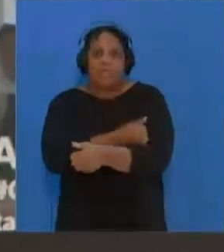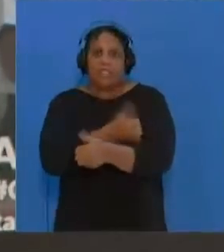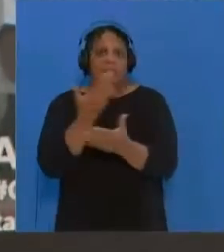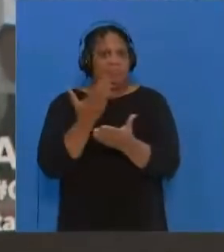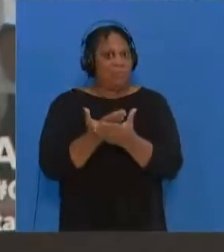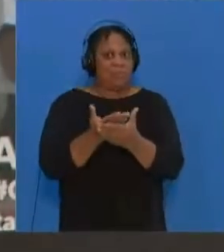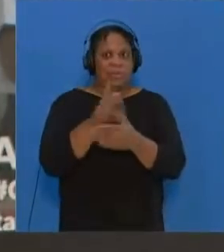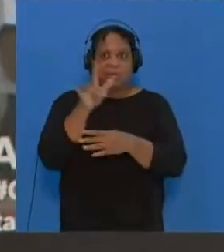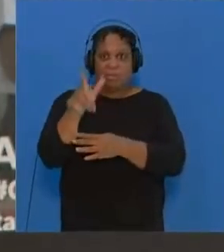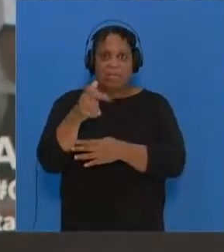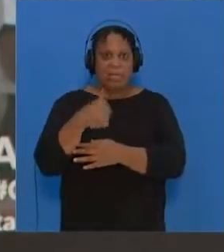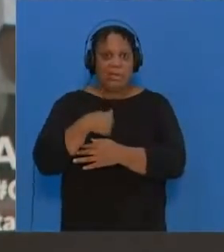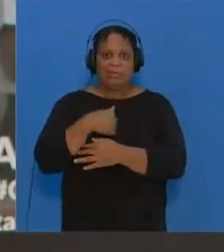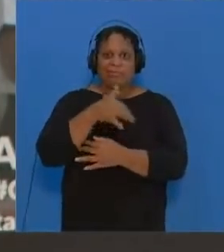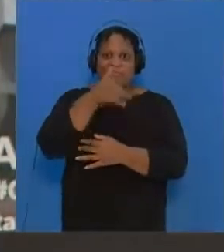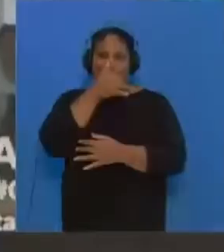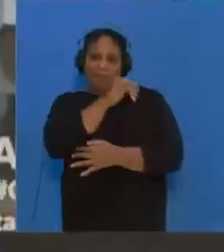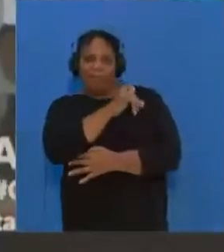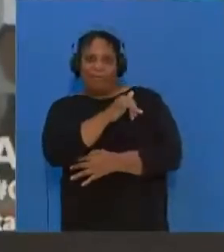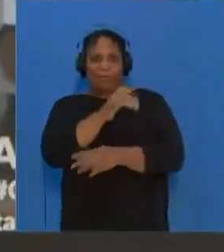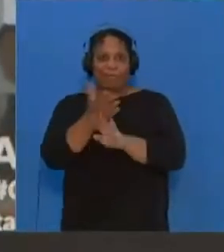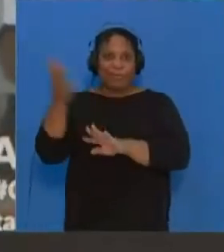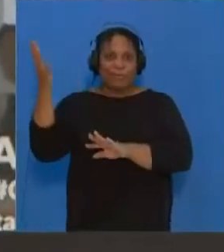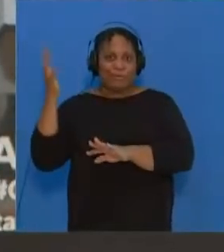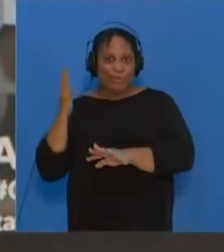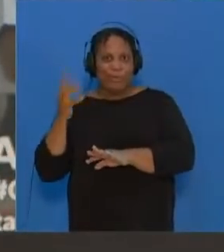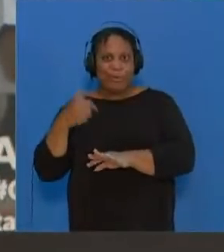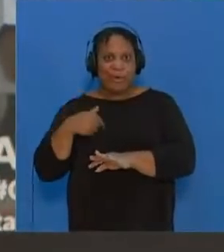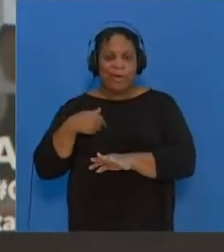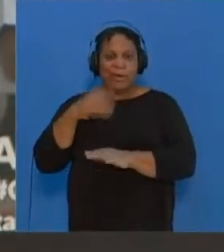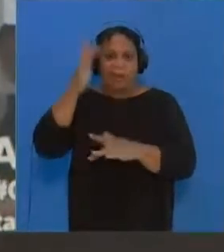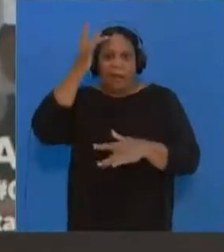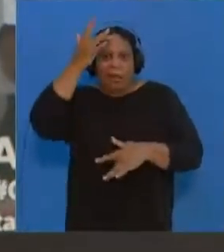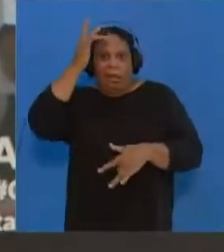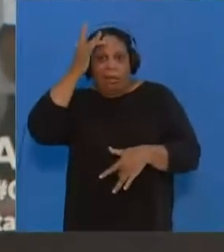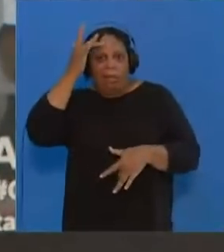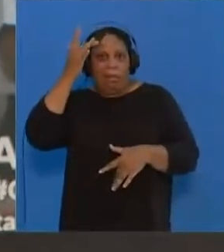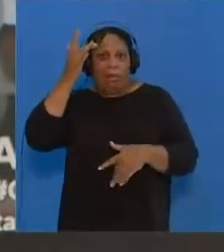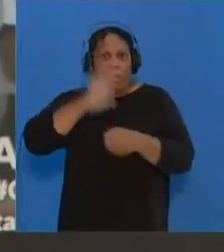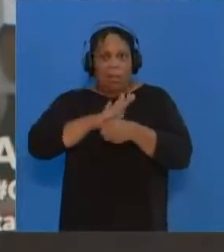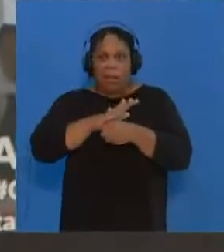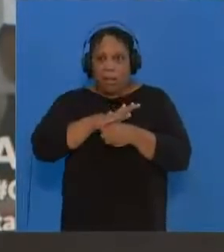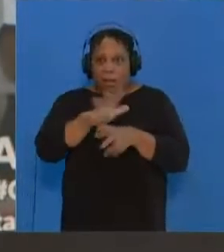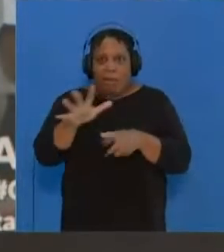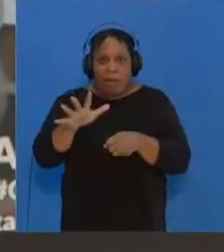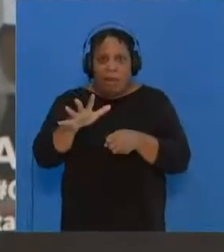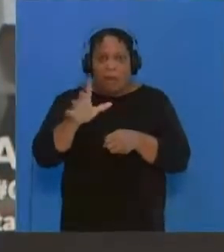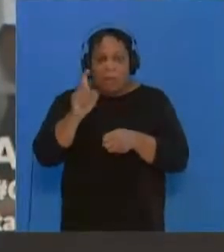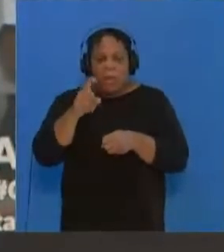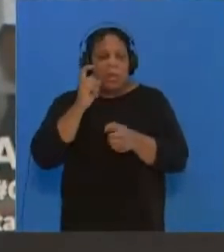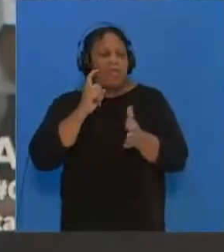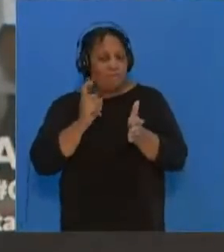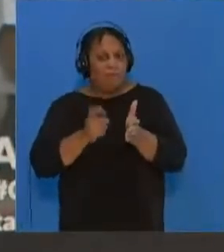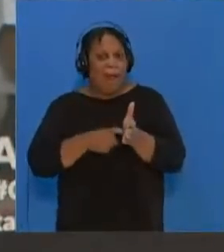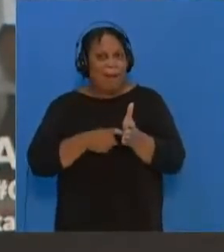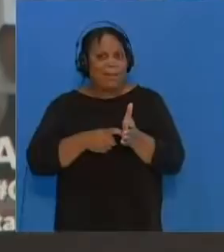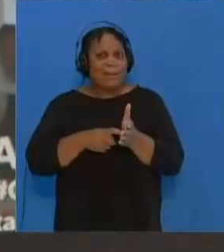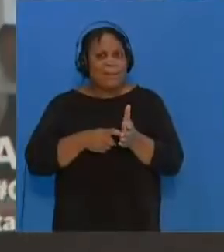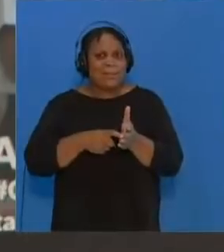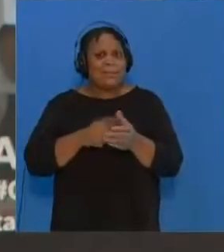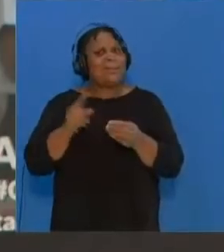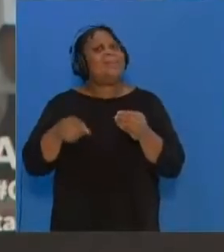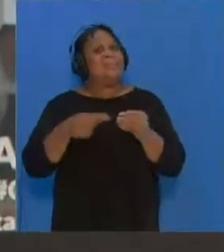because I was acting a fool the few days before and ended up getting COVID. That's just it. So we have to recognize this is